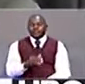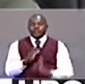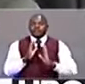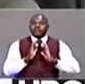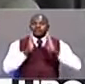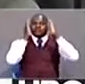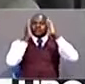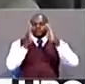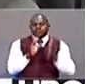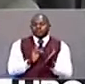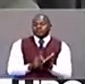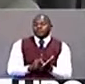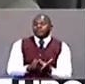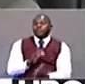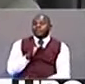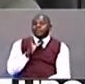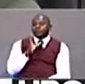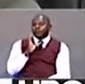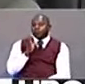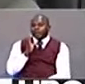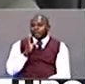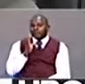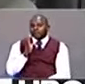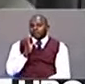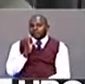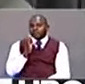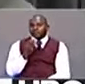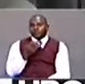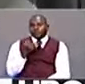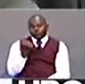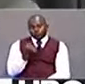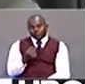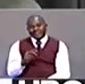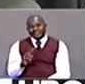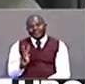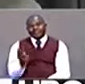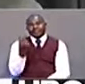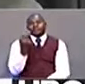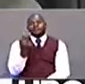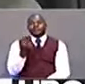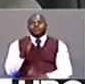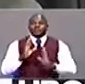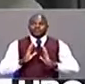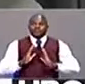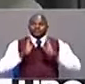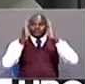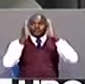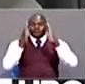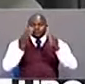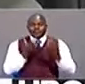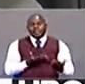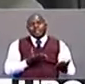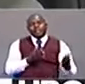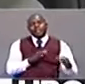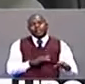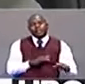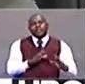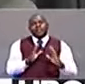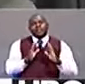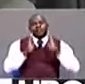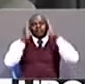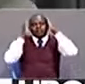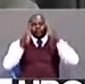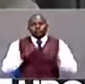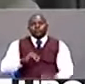Archbishop Dr. Cyprian Lwanga is only second to the Archbishop, the late Archbishop